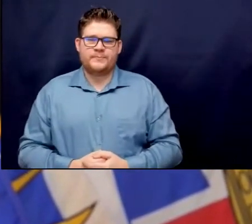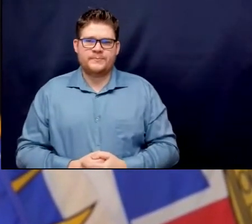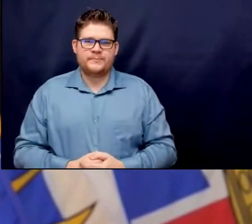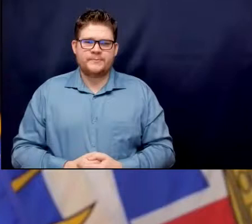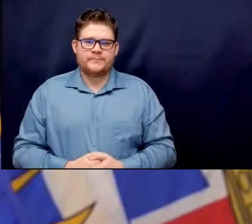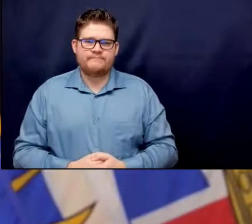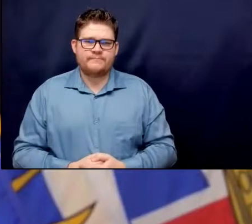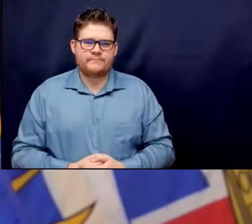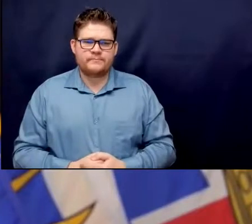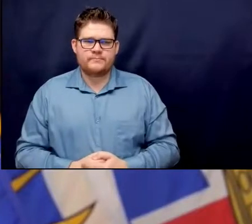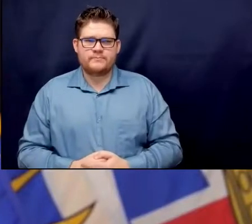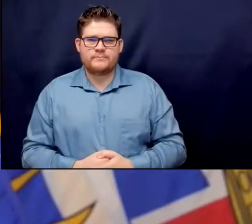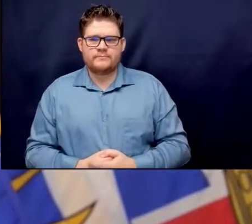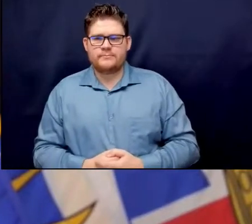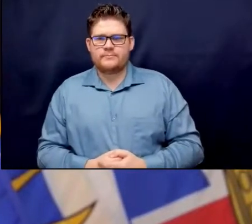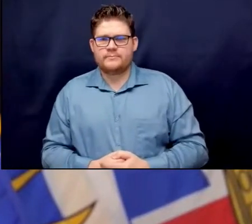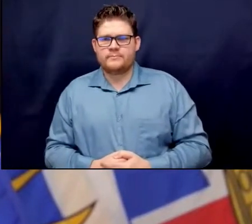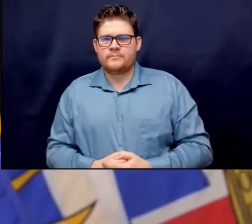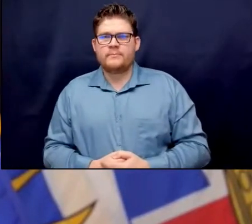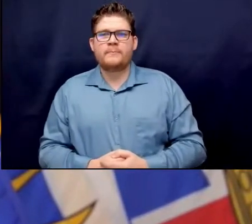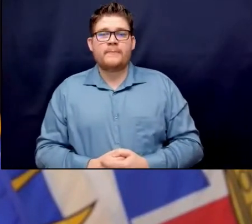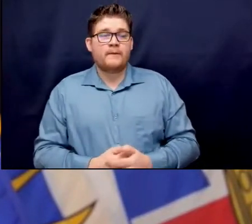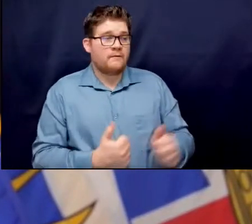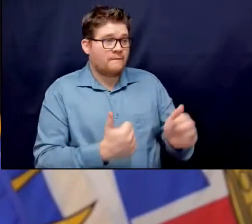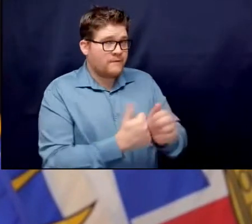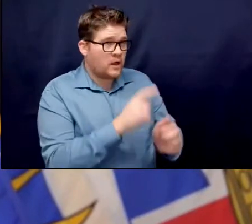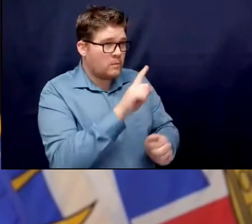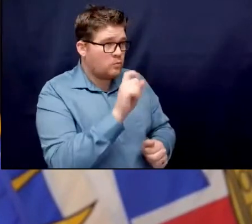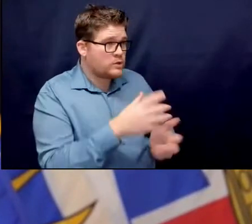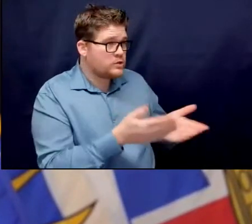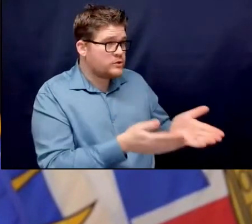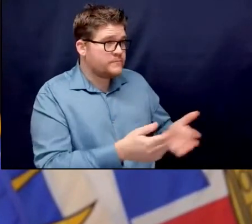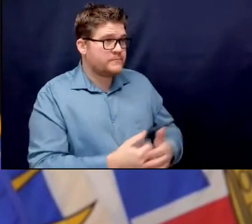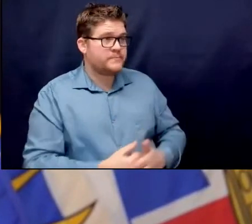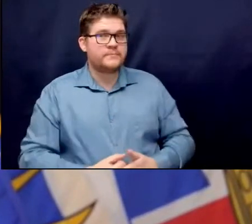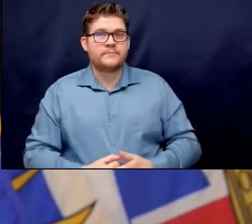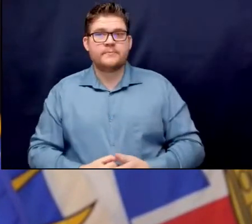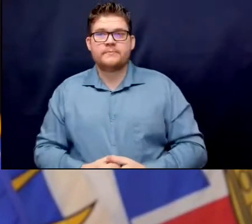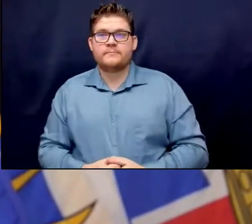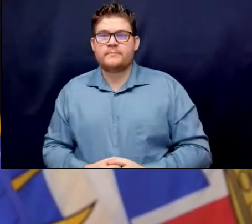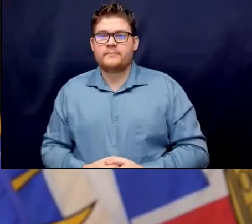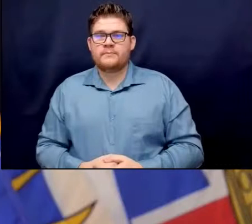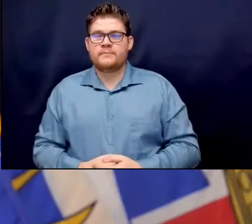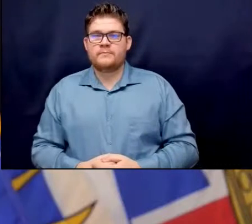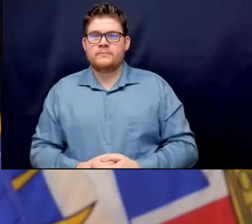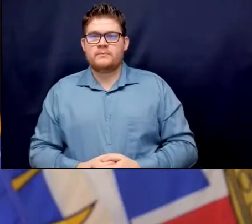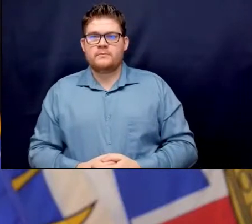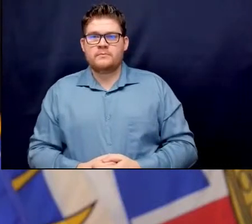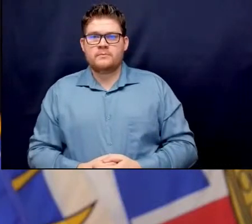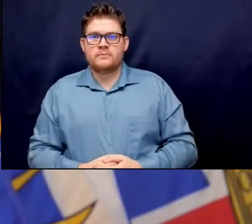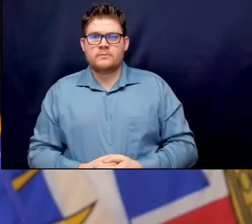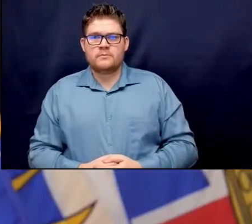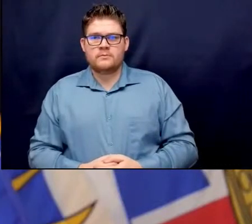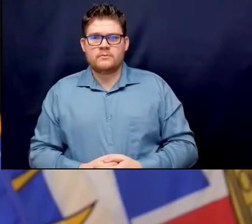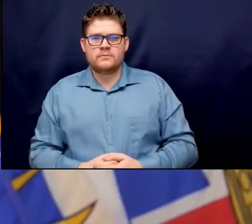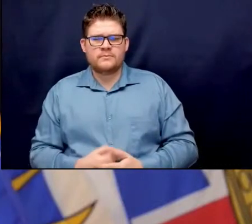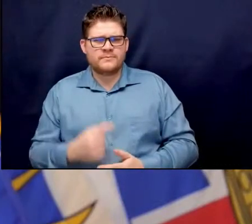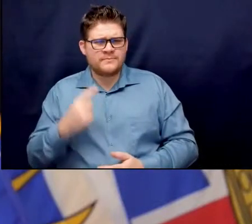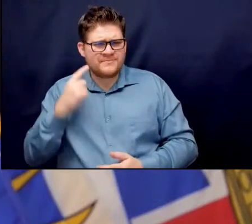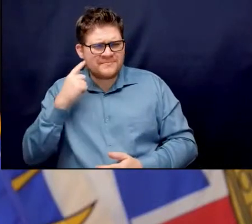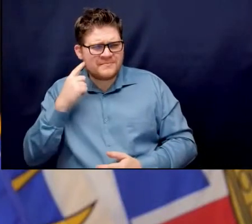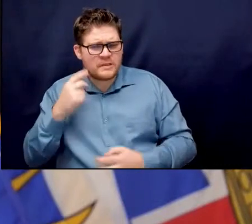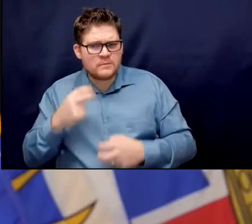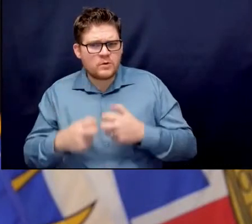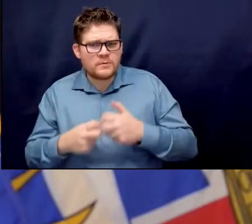new wave? Do we have any numbers on them? Or be. And how are we tracking them? And isn't it